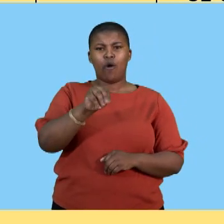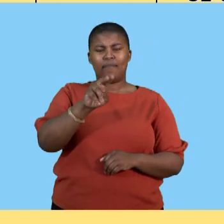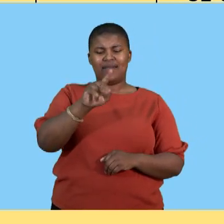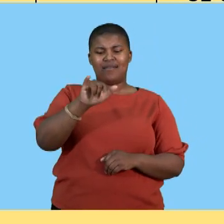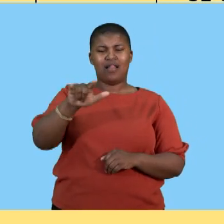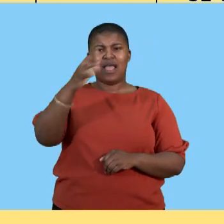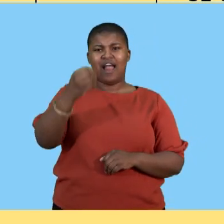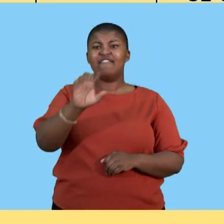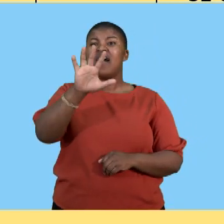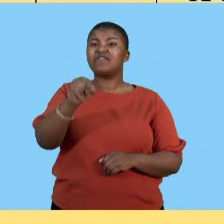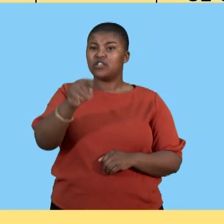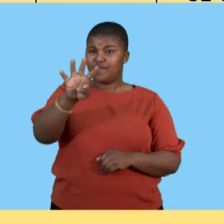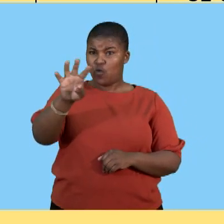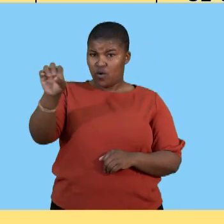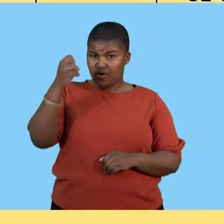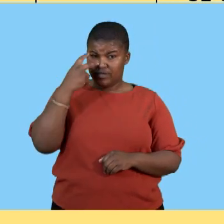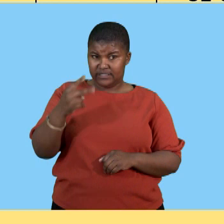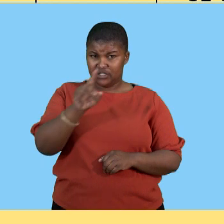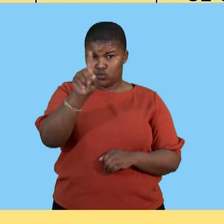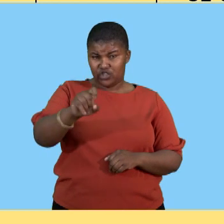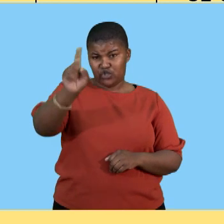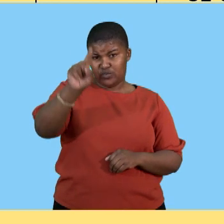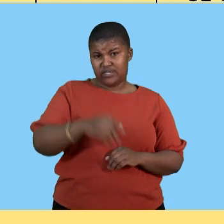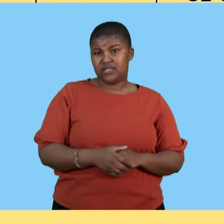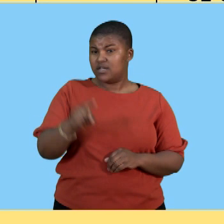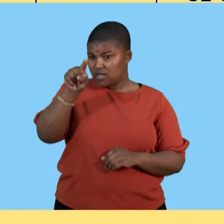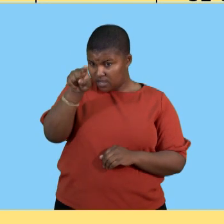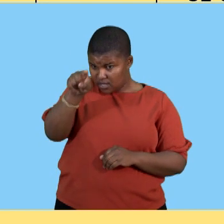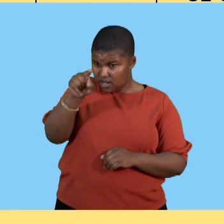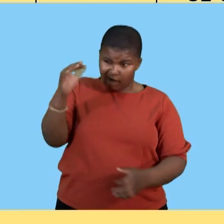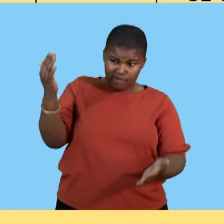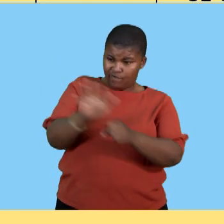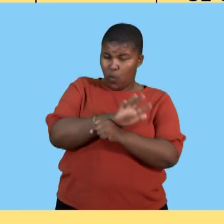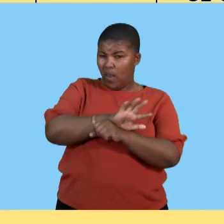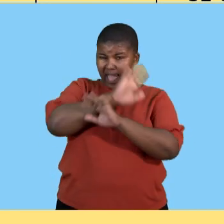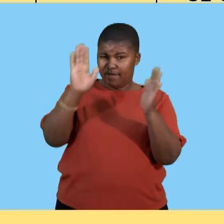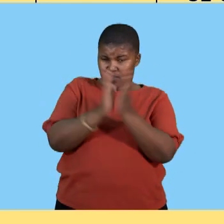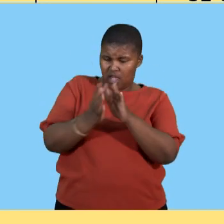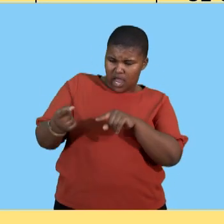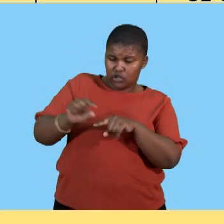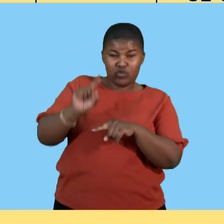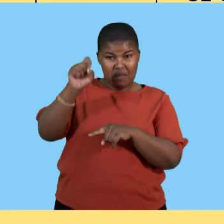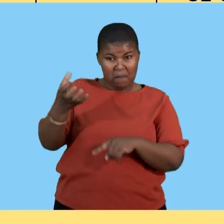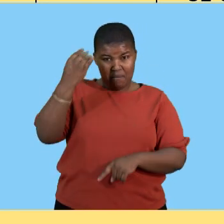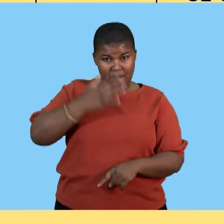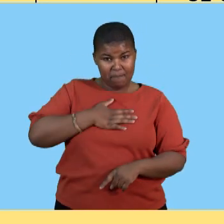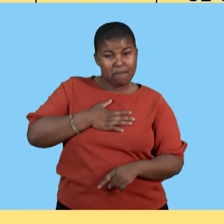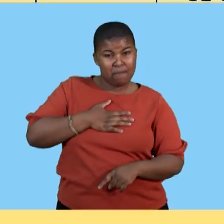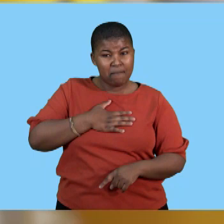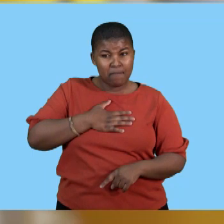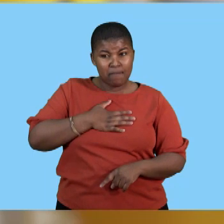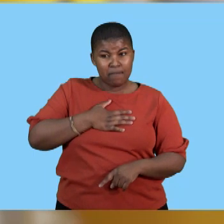interest on investment, 5,400. The question is this all that we are supposed to